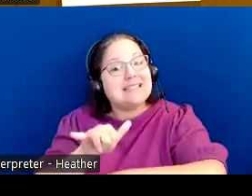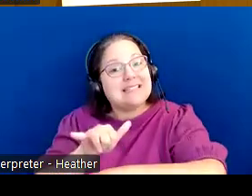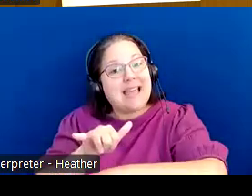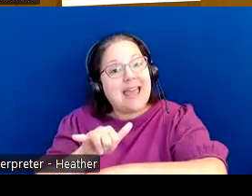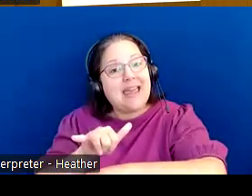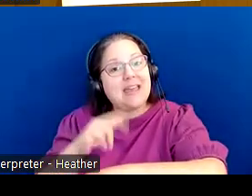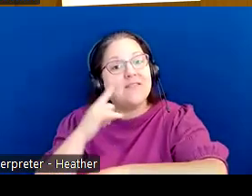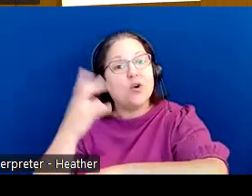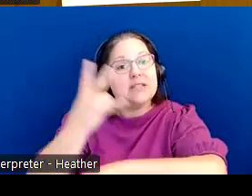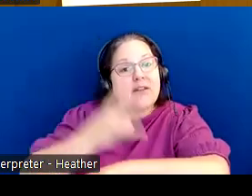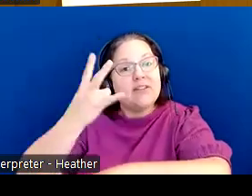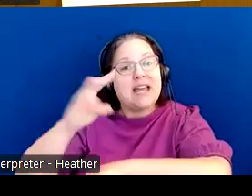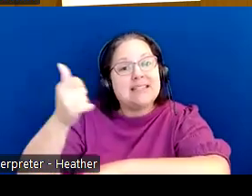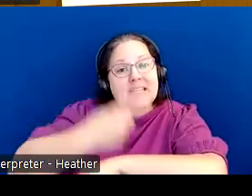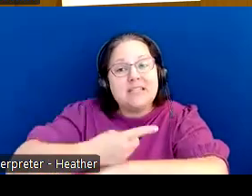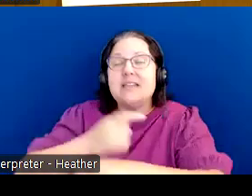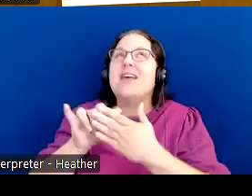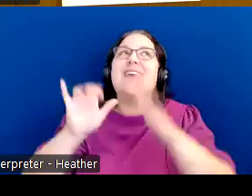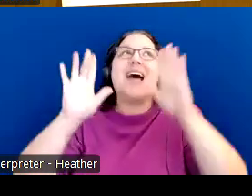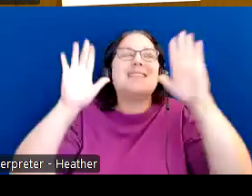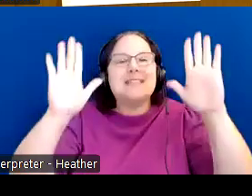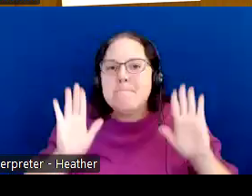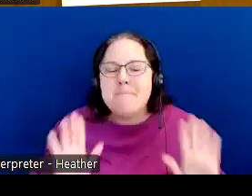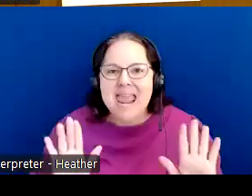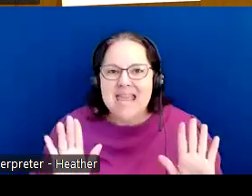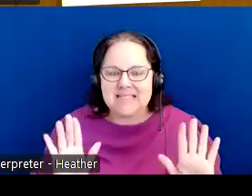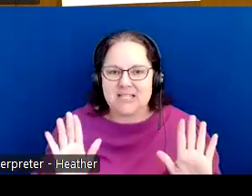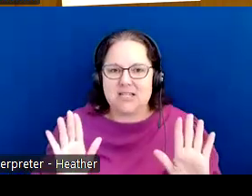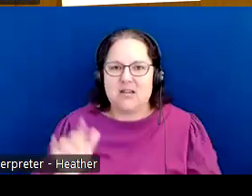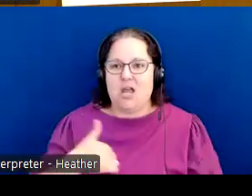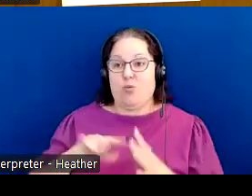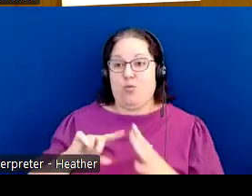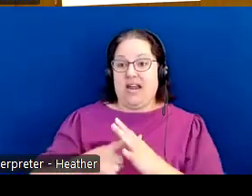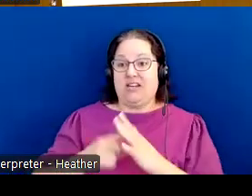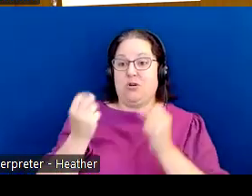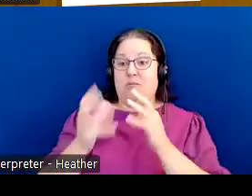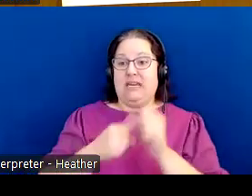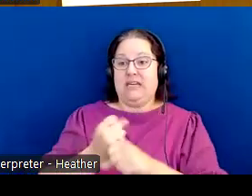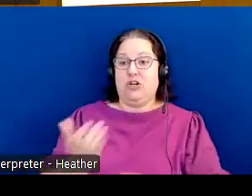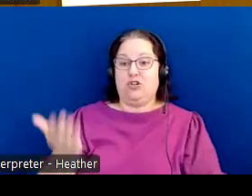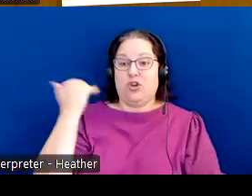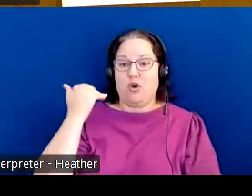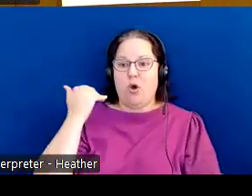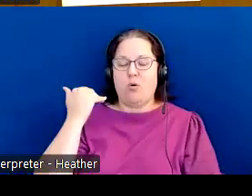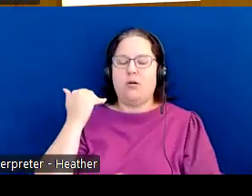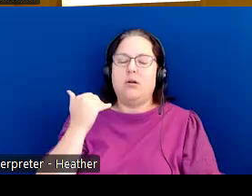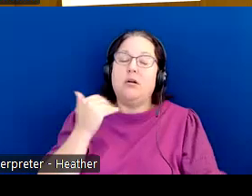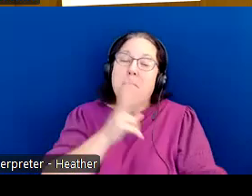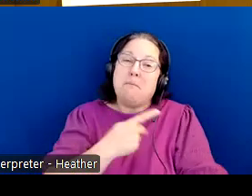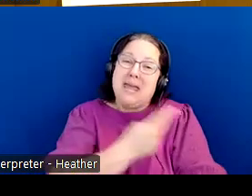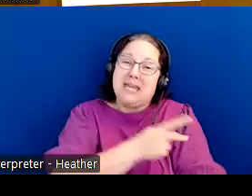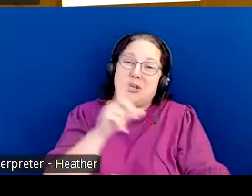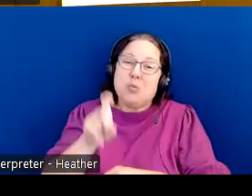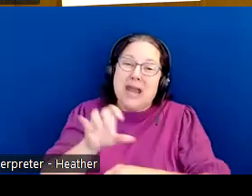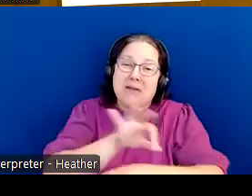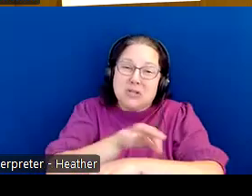7 to 10 days. That's an incredible advancement. When I started years ago on a burn unit, patients would undergo debridement twice